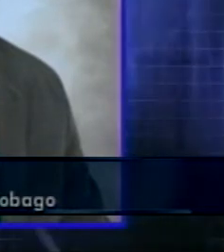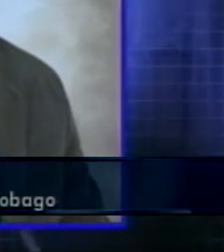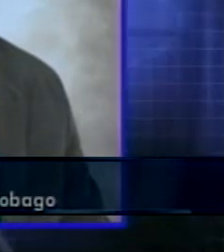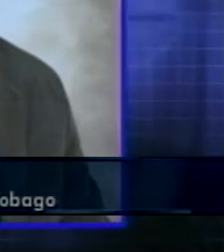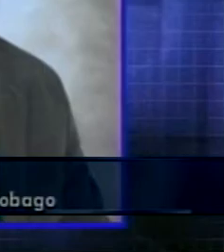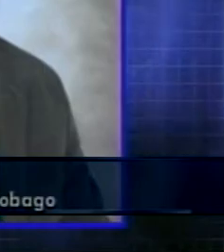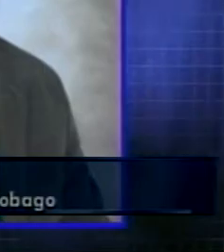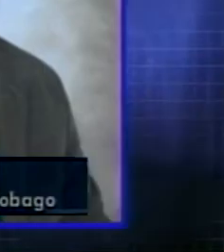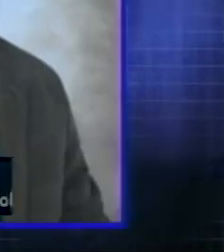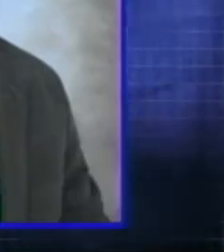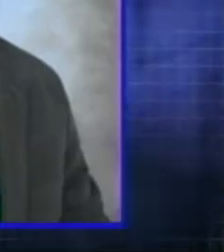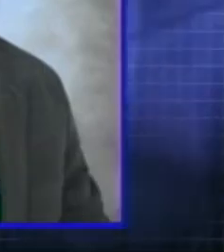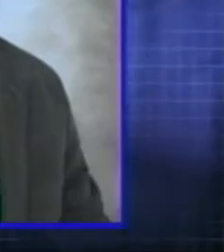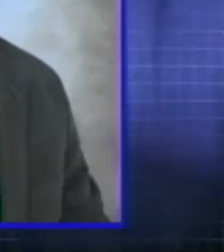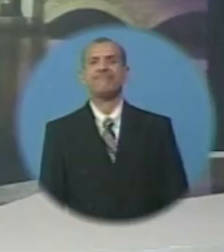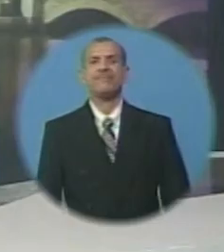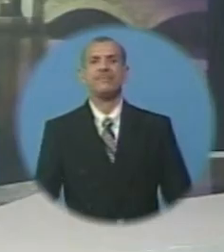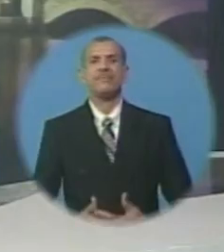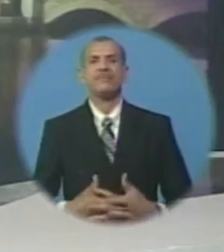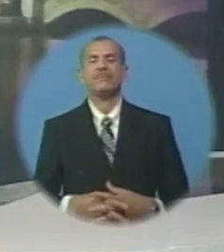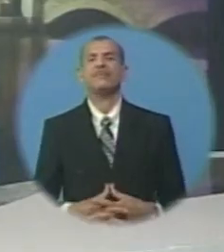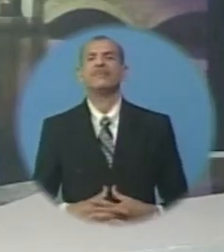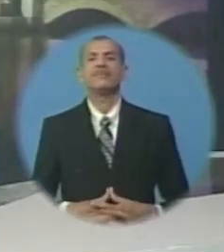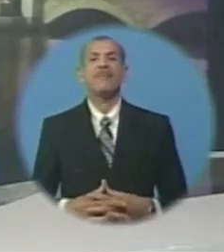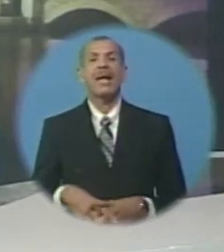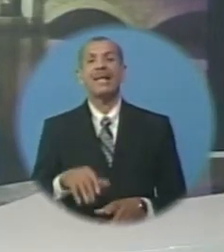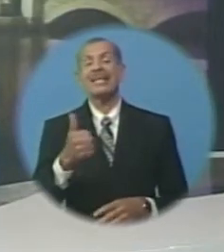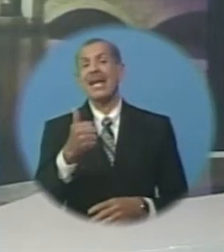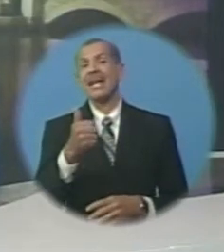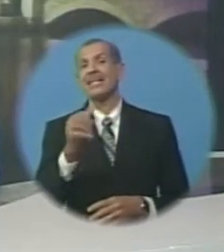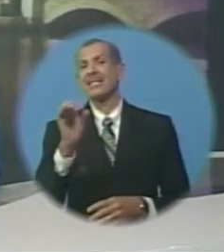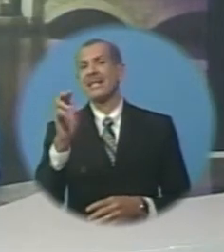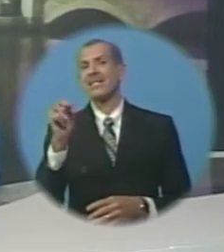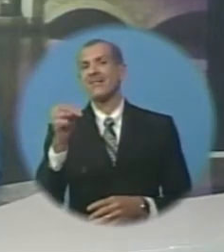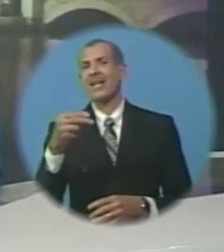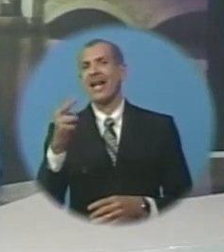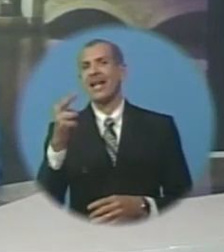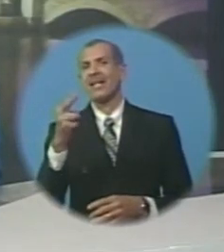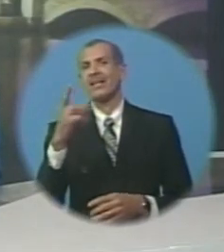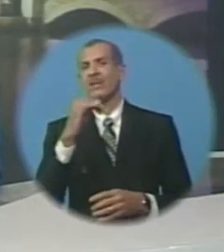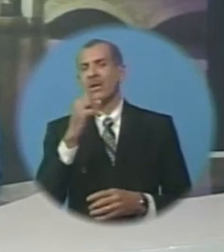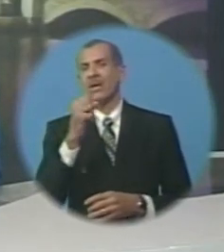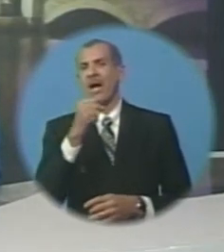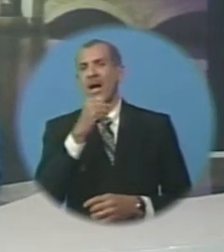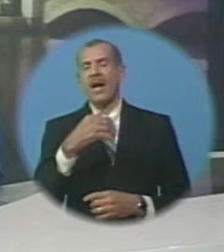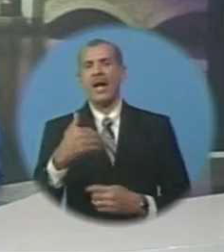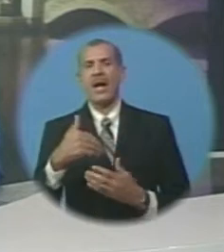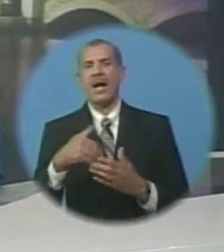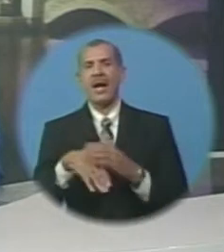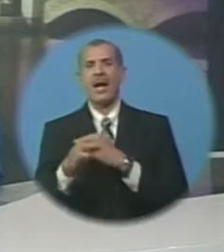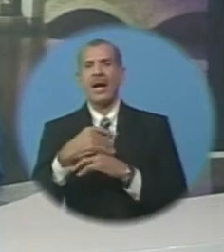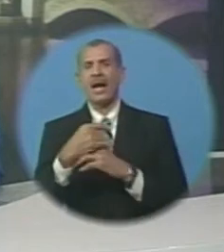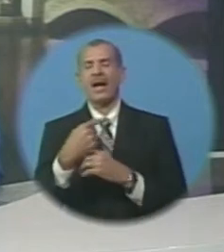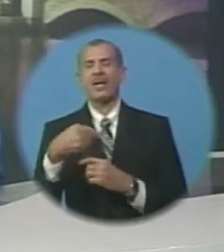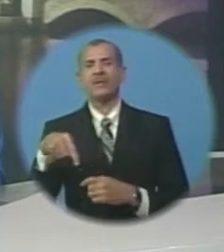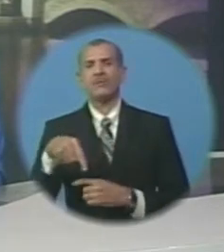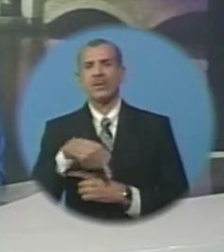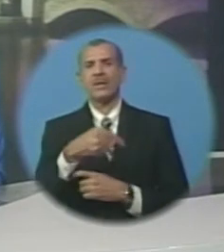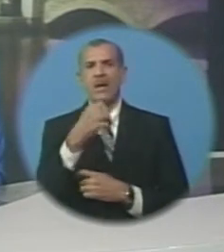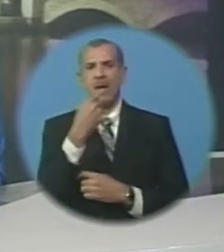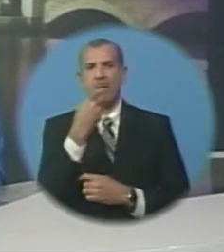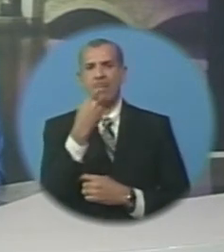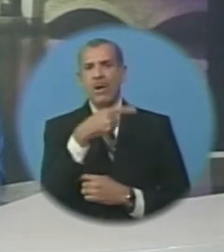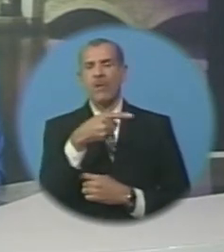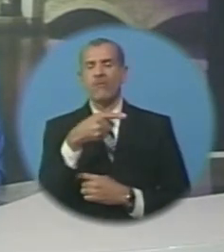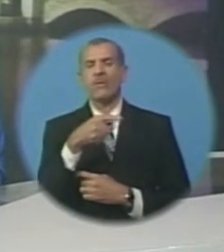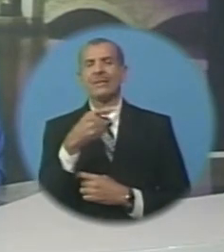middle and at the base. Well, 10 cases of the highly contagious hand, foot and mouth disease have been reported in Jamaica's